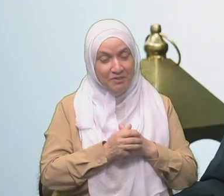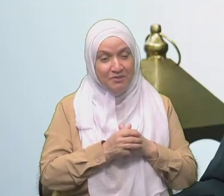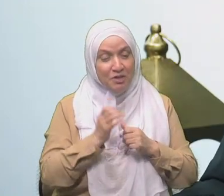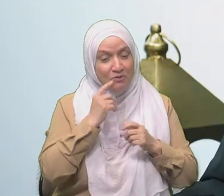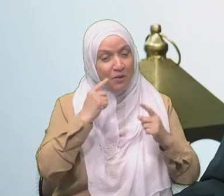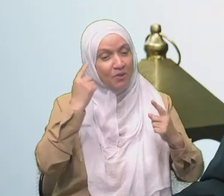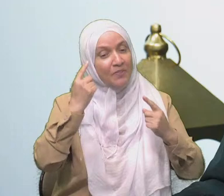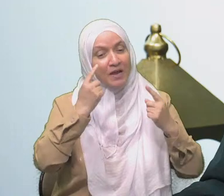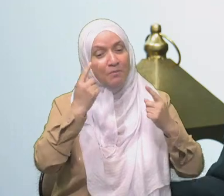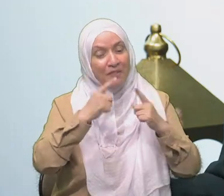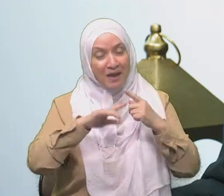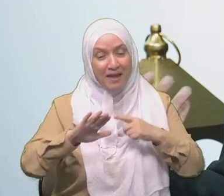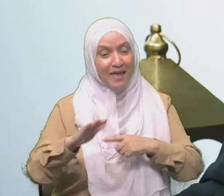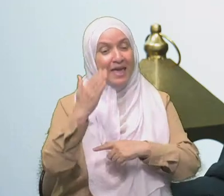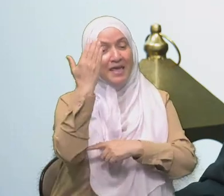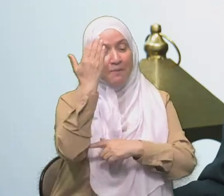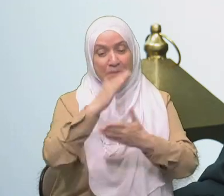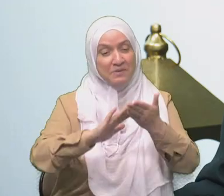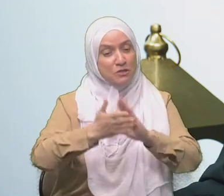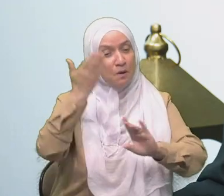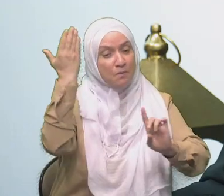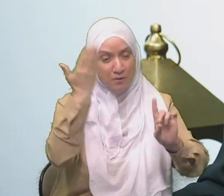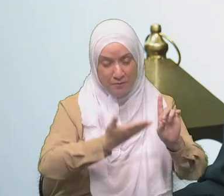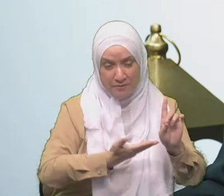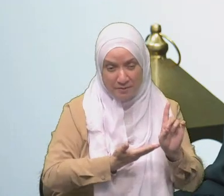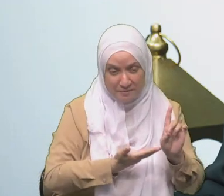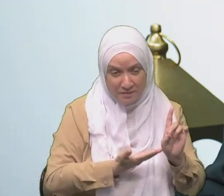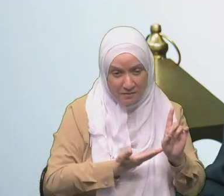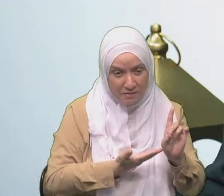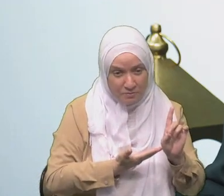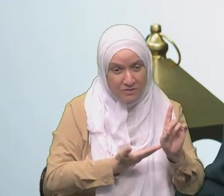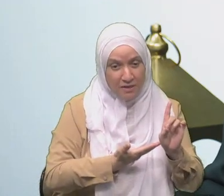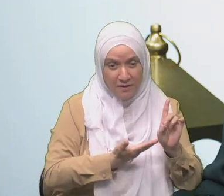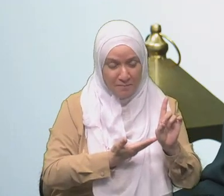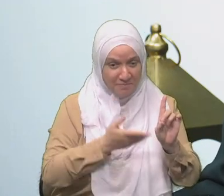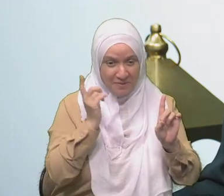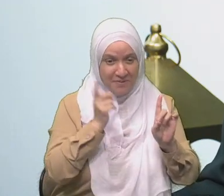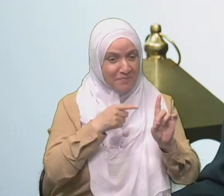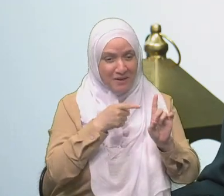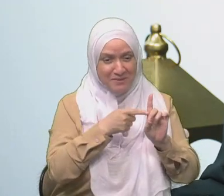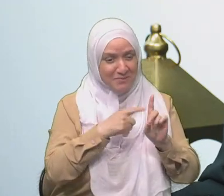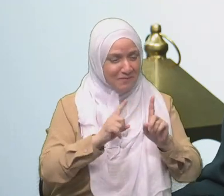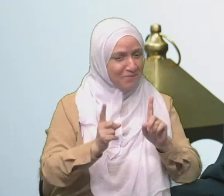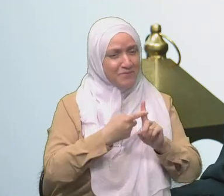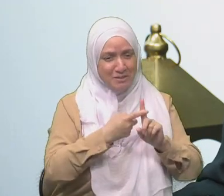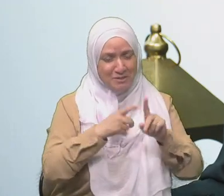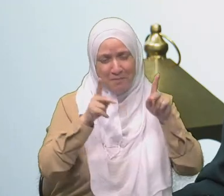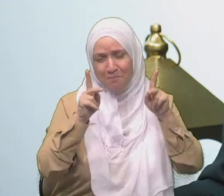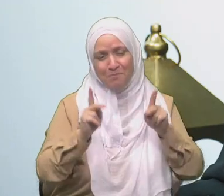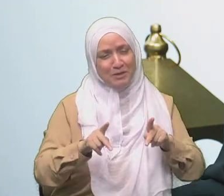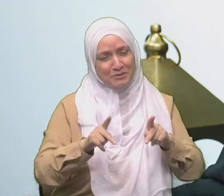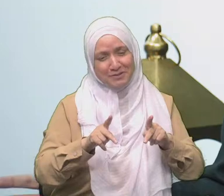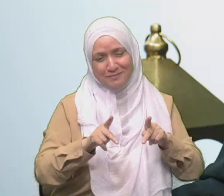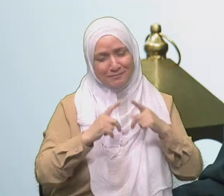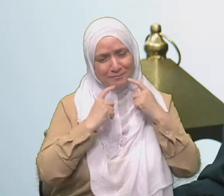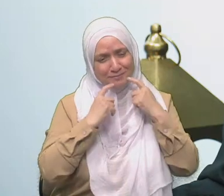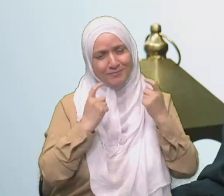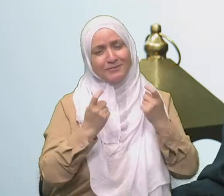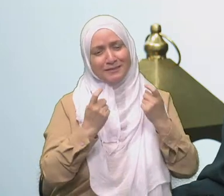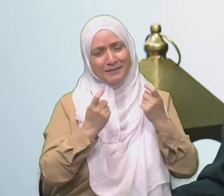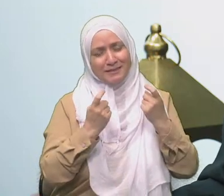right? Like, you're the first one to ever do this. Mm-hmm. Like, you can really think you're